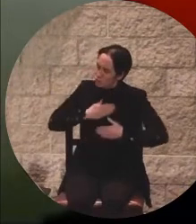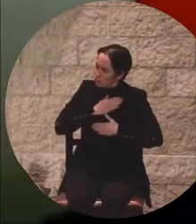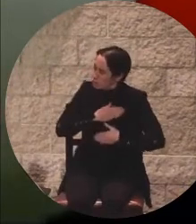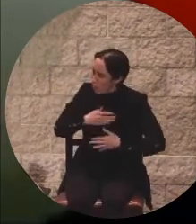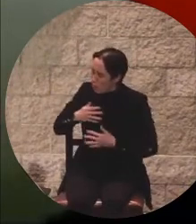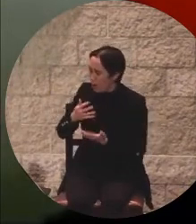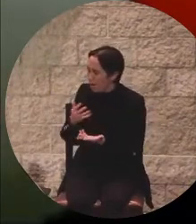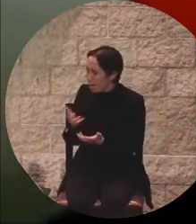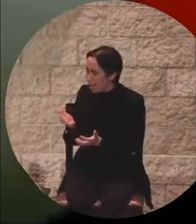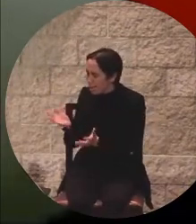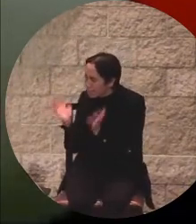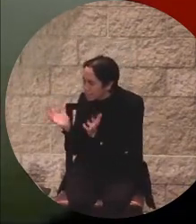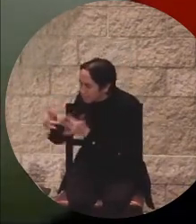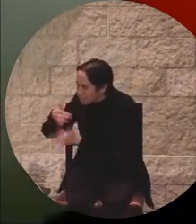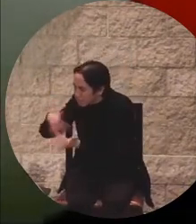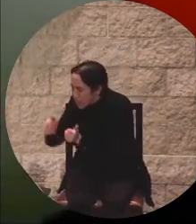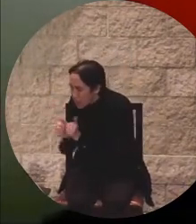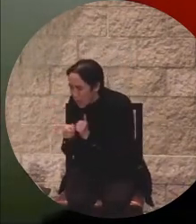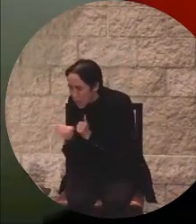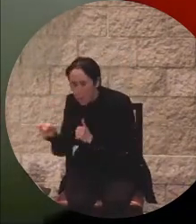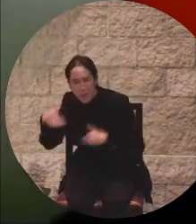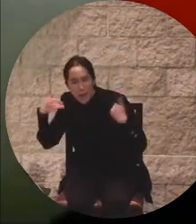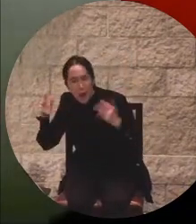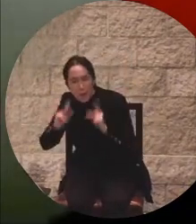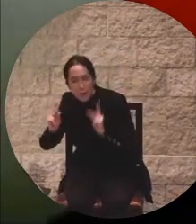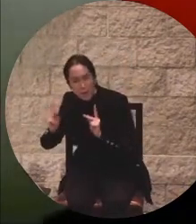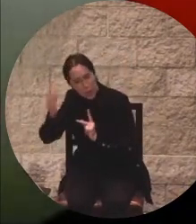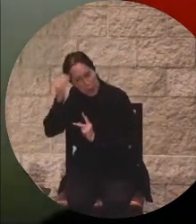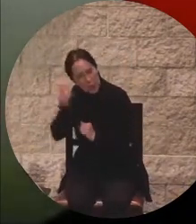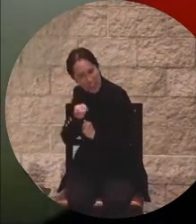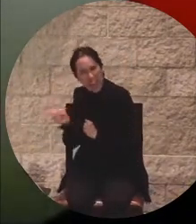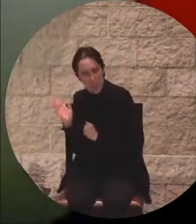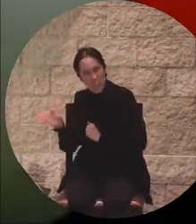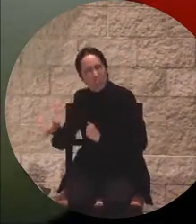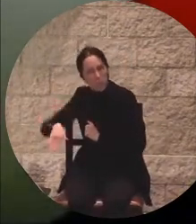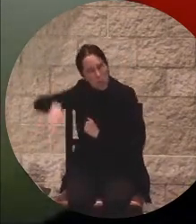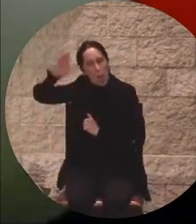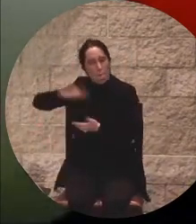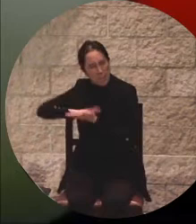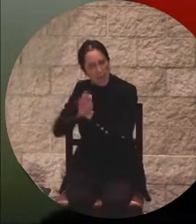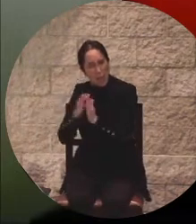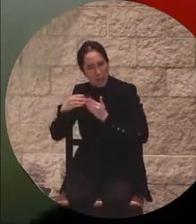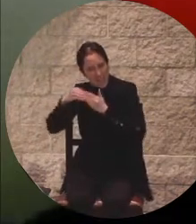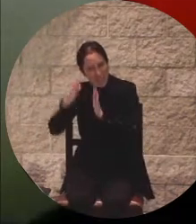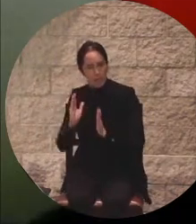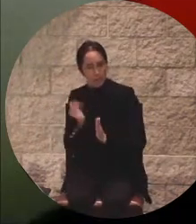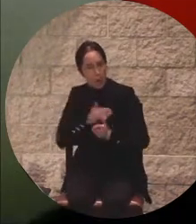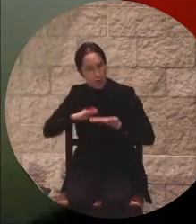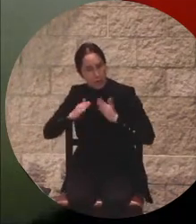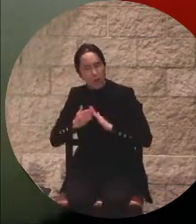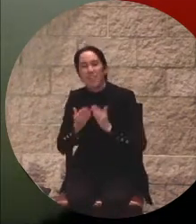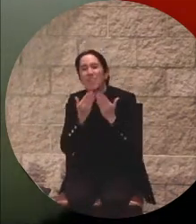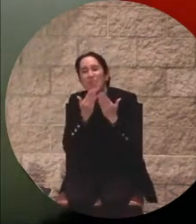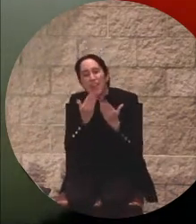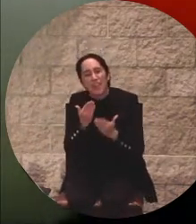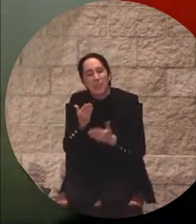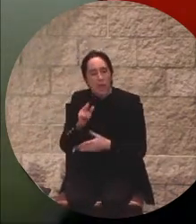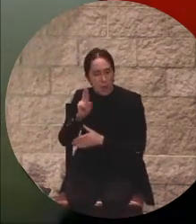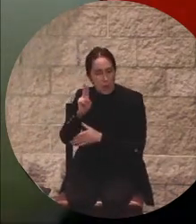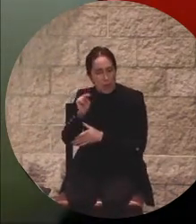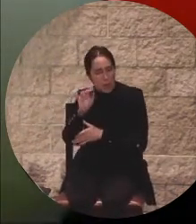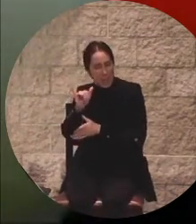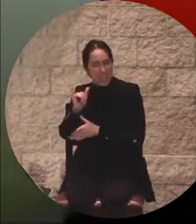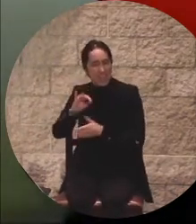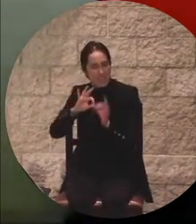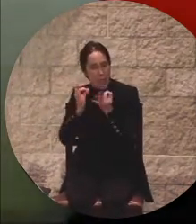knowing they're going to grow up to be the leaders in our community. Thank you, Unity Families, for sharing your kids with us. May